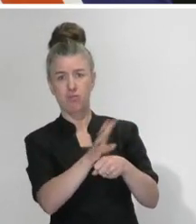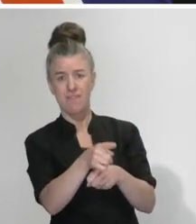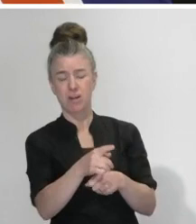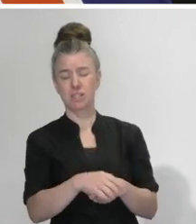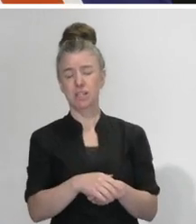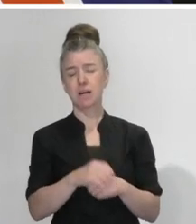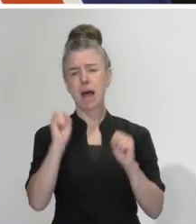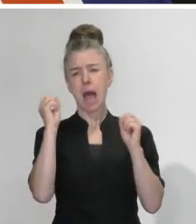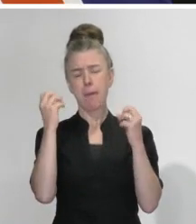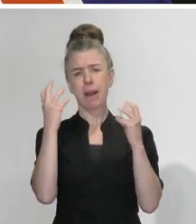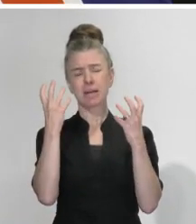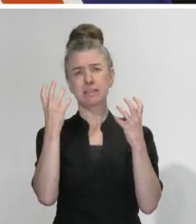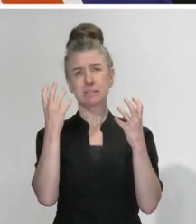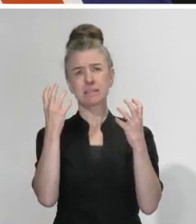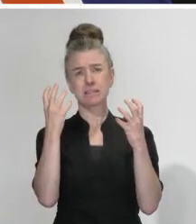practice, if someone is